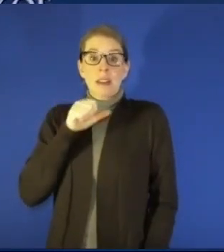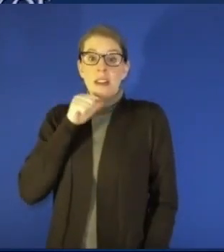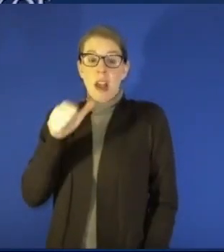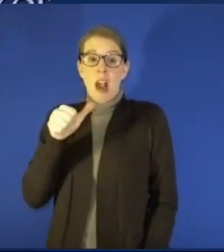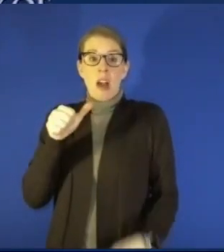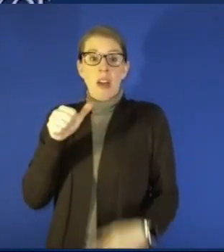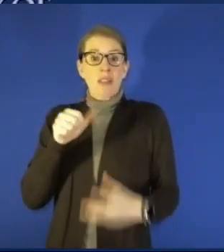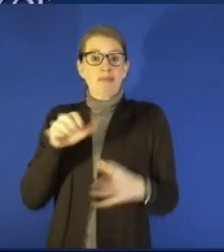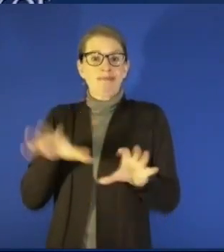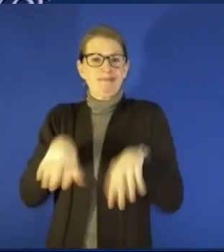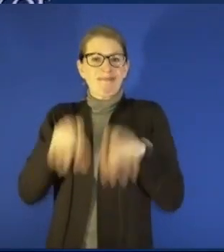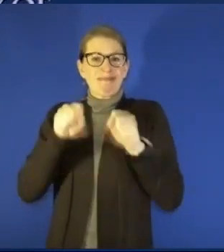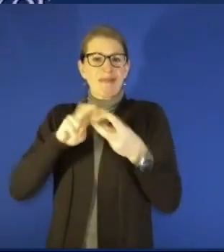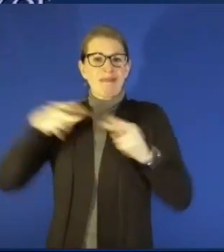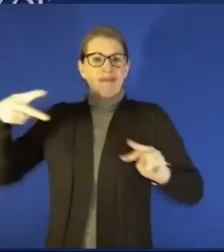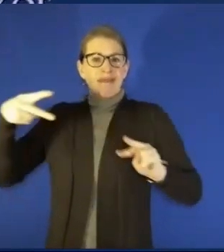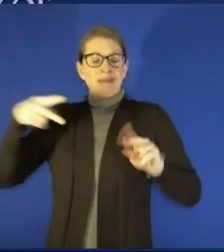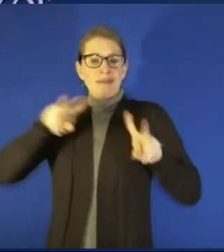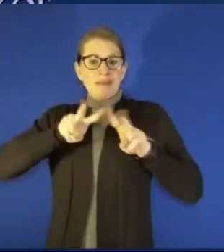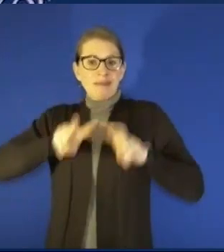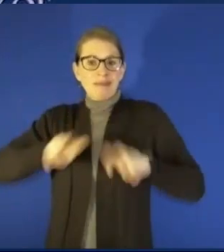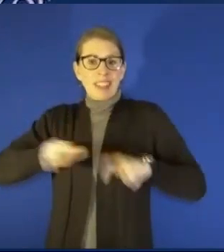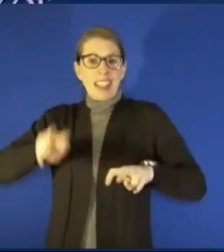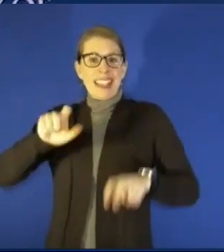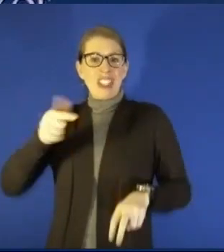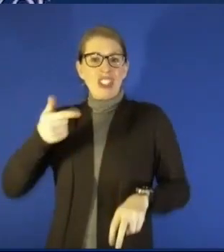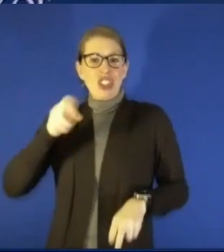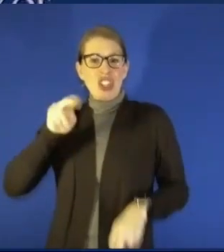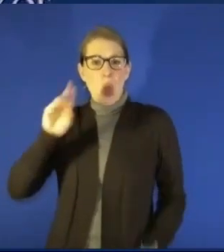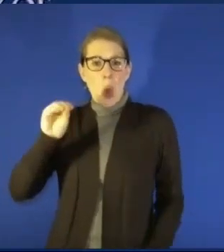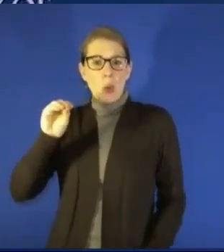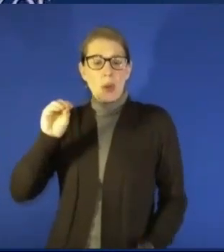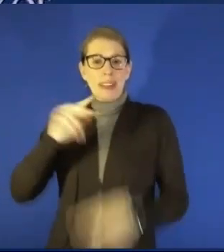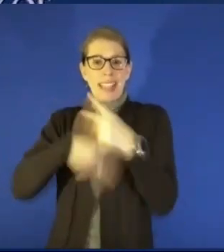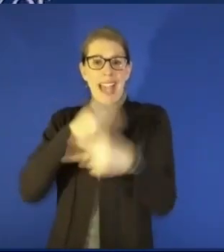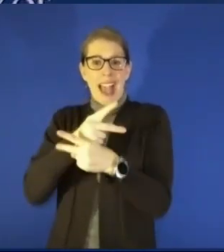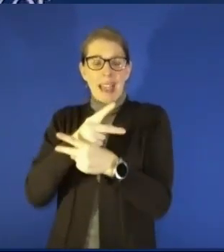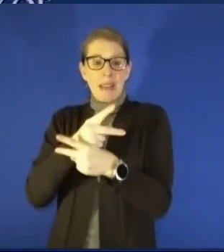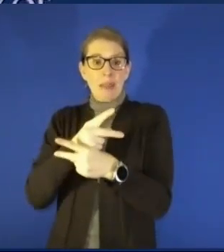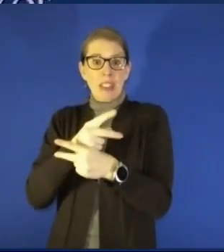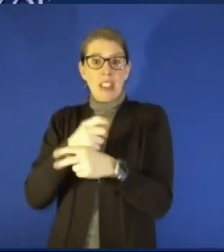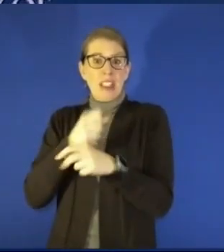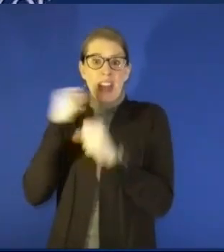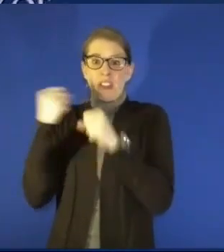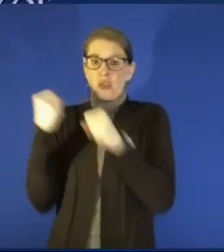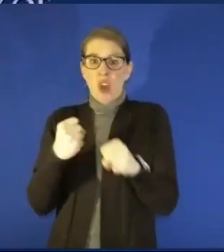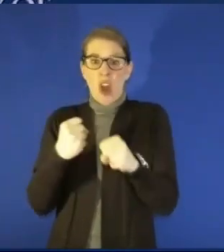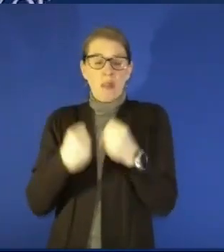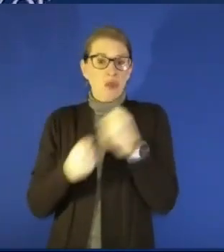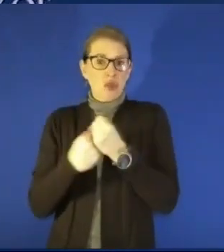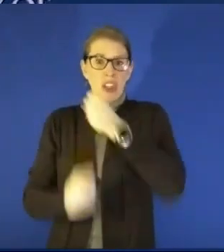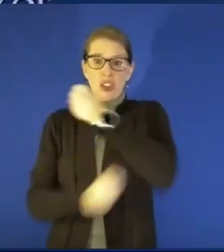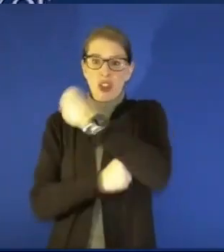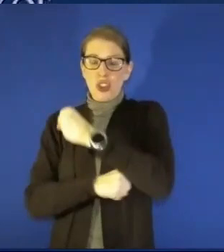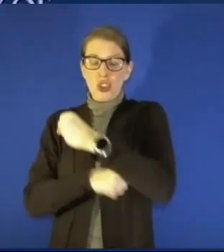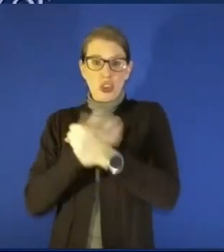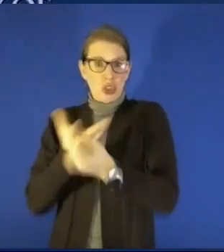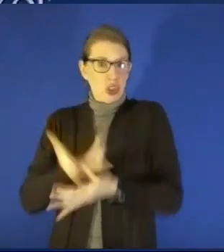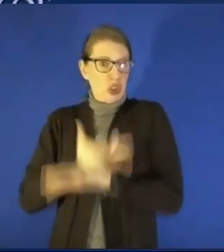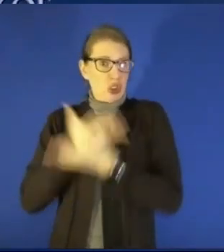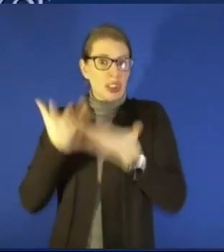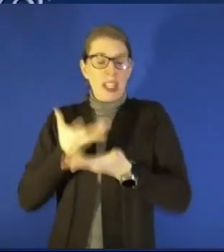analysis, we don't do a lot of genotyping, and some of that public health infrastructure really isn't as strong as it should be, that we're left trying to grasp